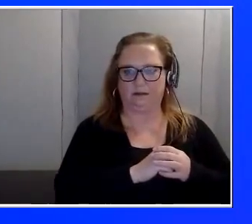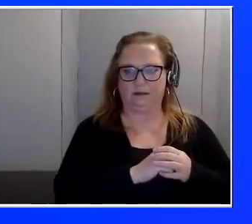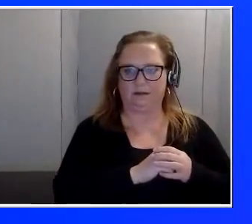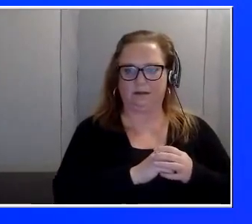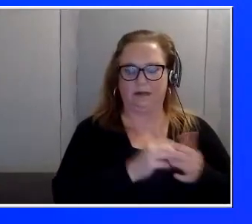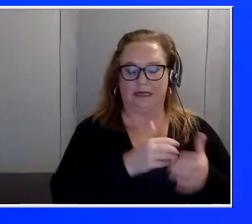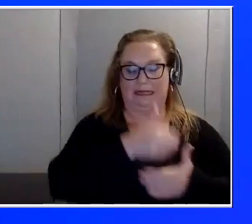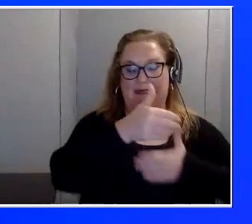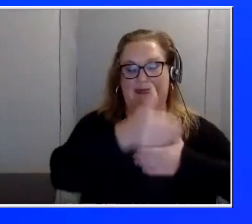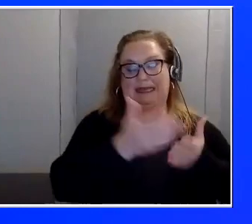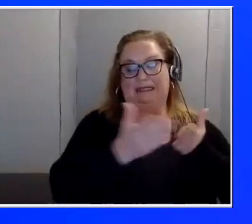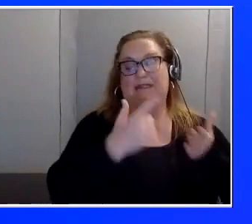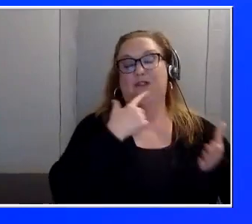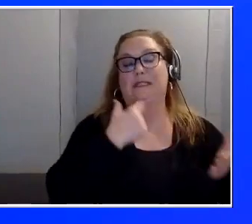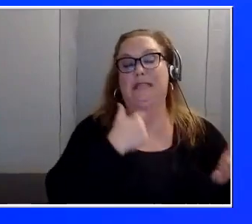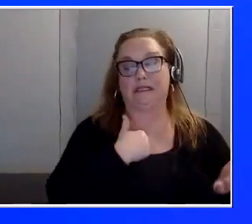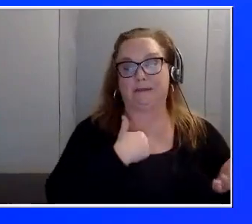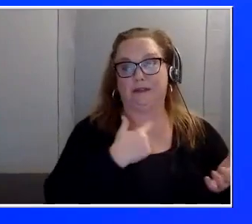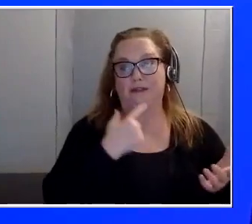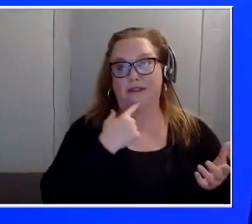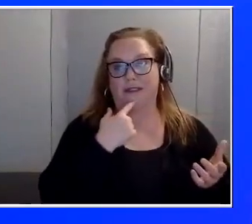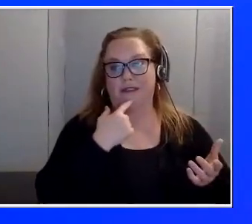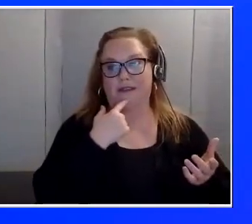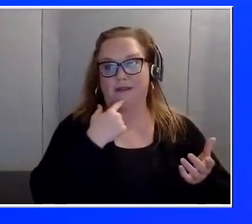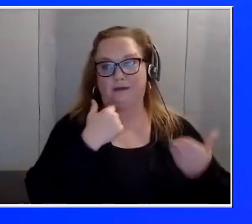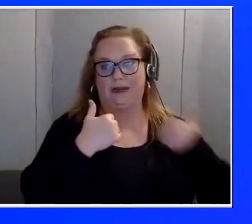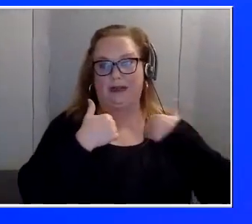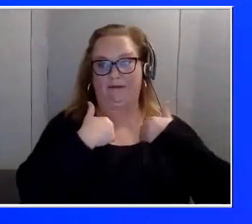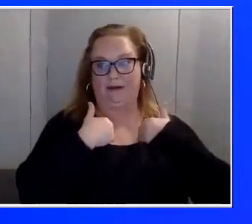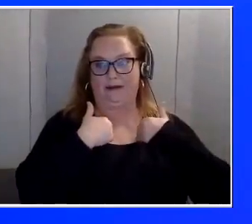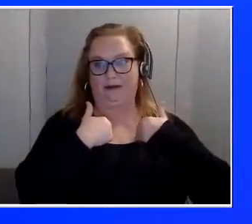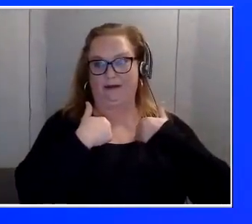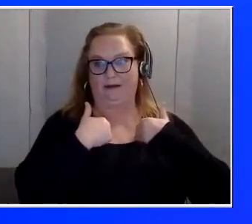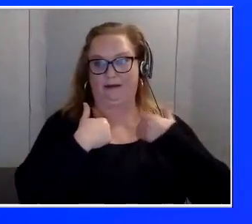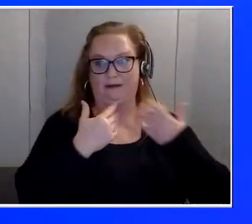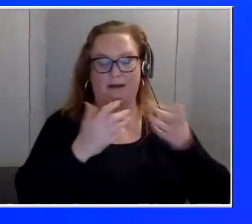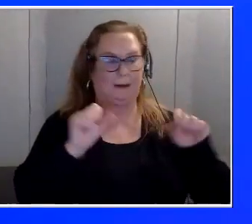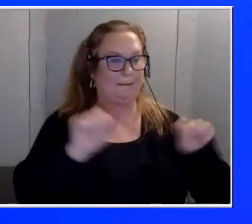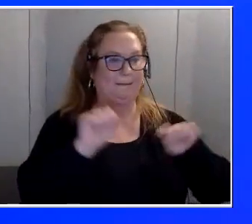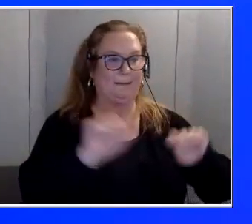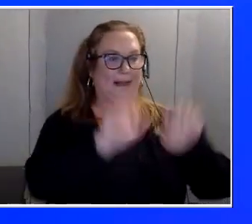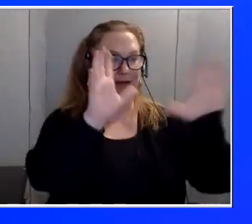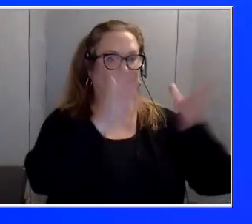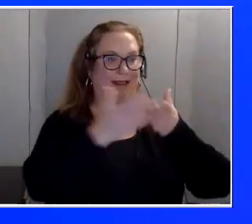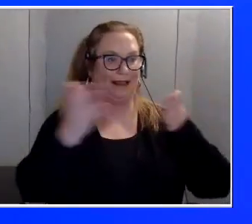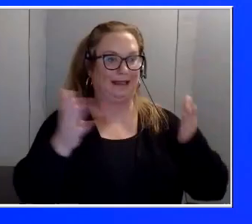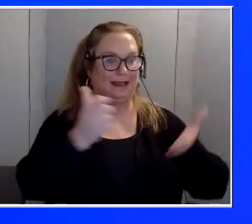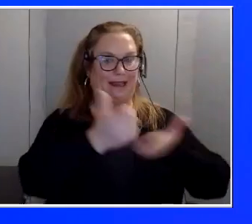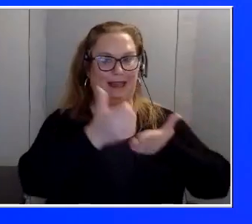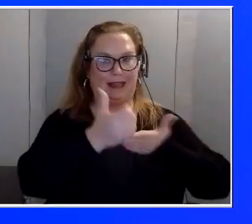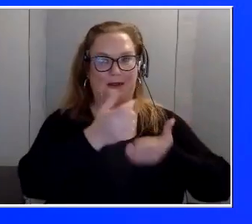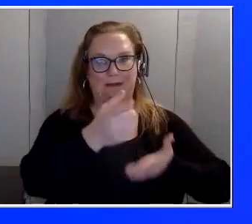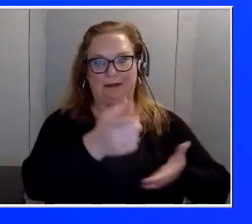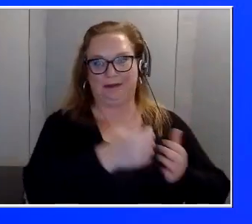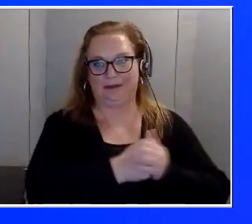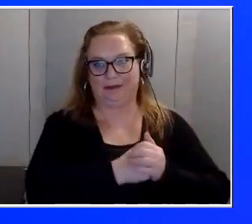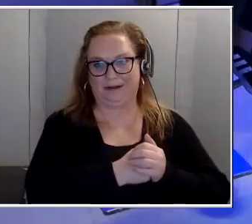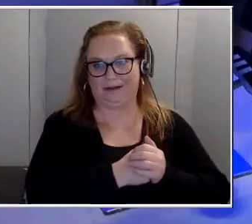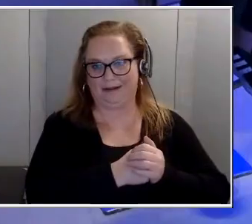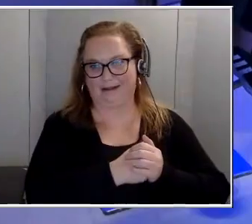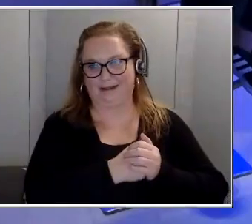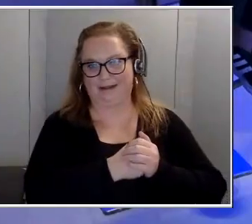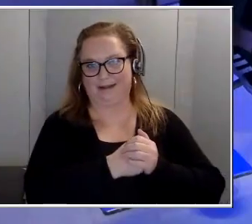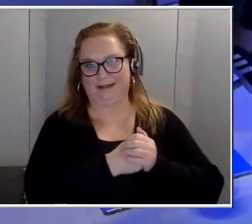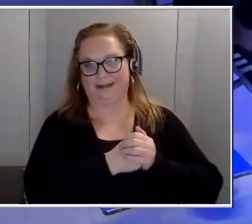like, hey, we have this magic thing that can help you. We love magic things.